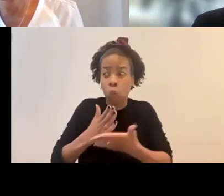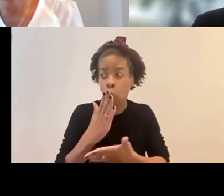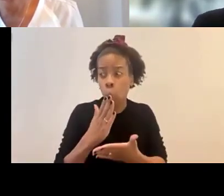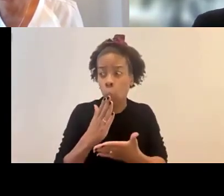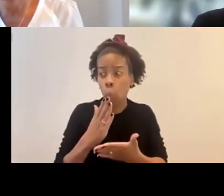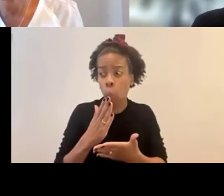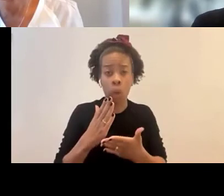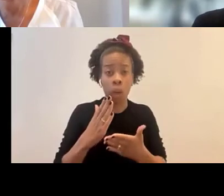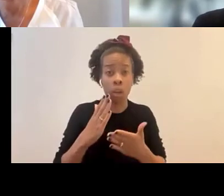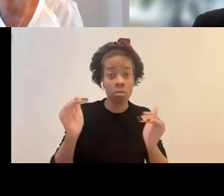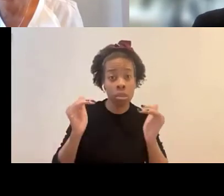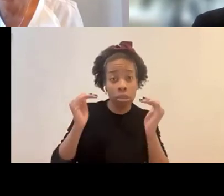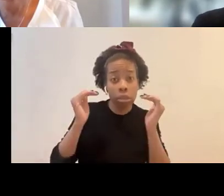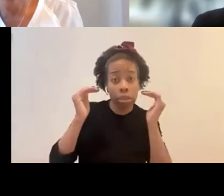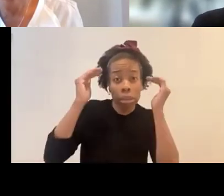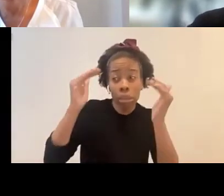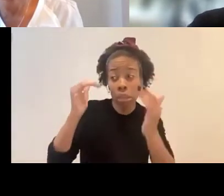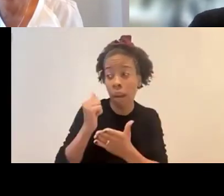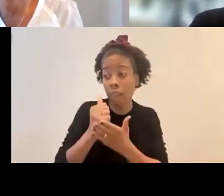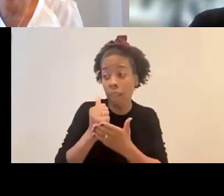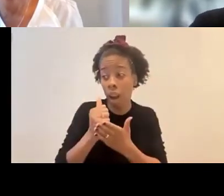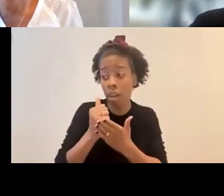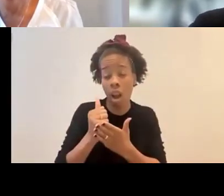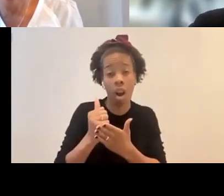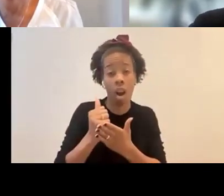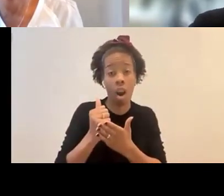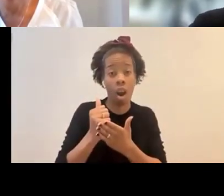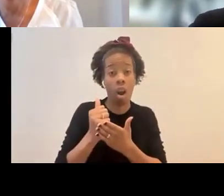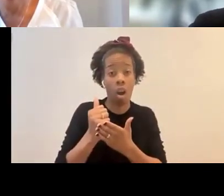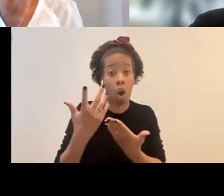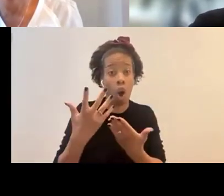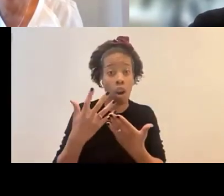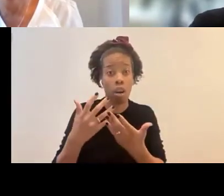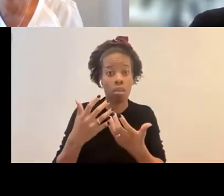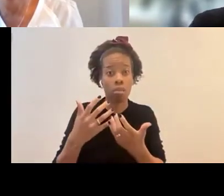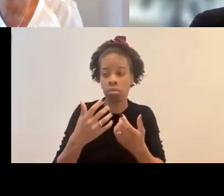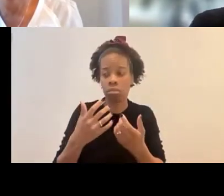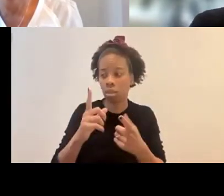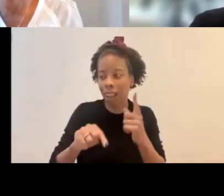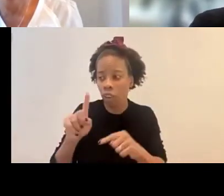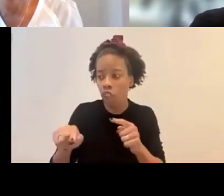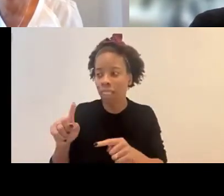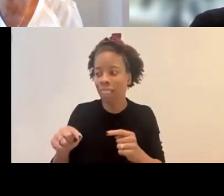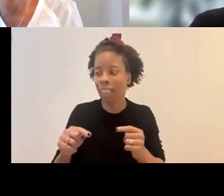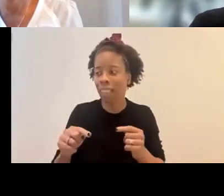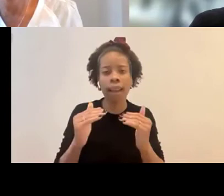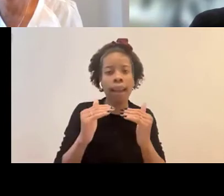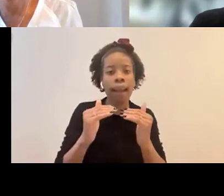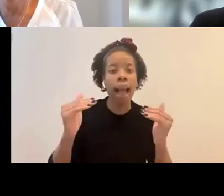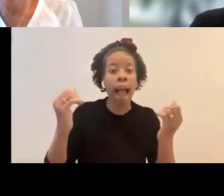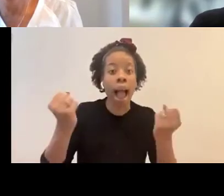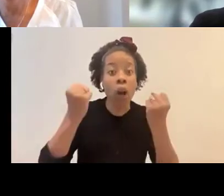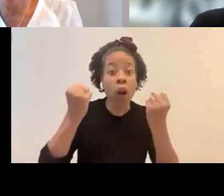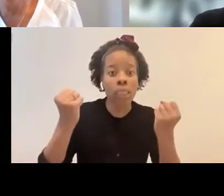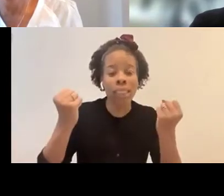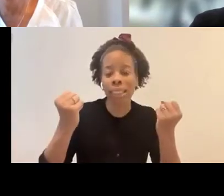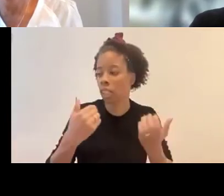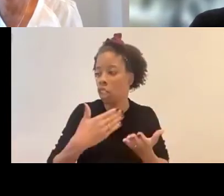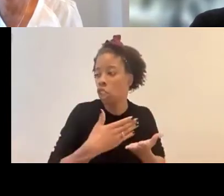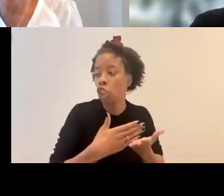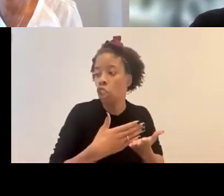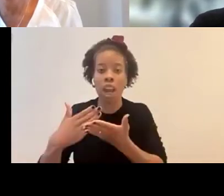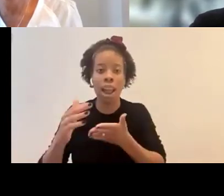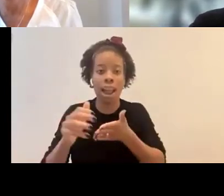senior advisor on diversity, equity, and shared leadership. And she has